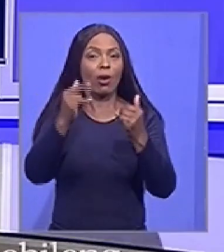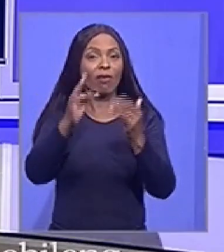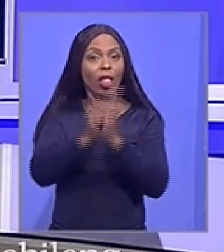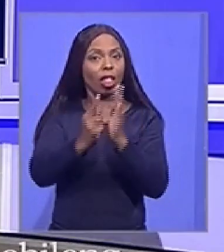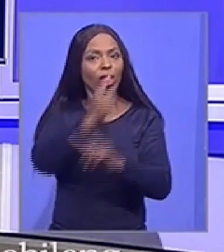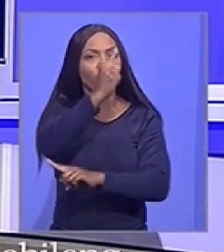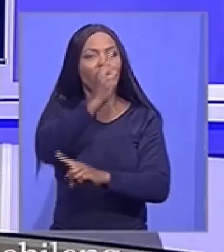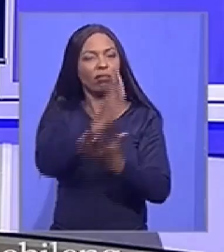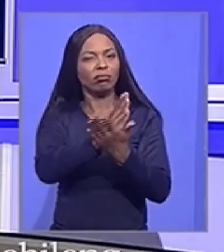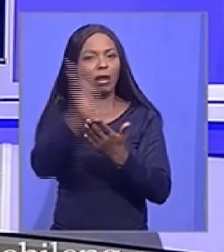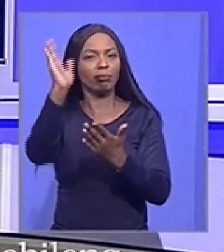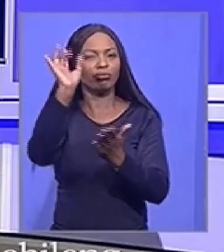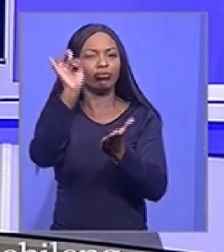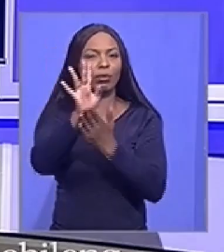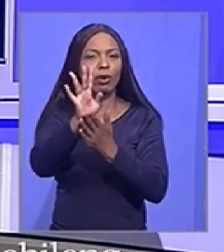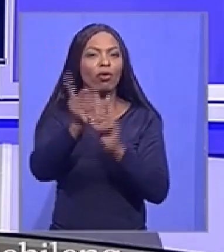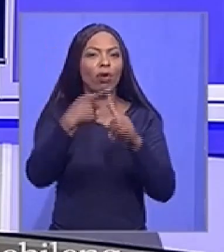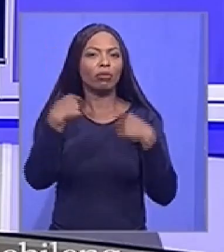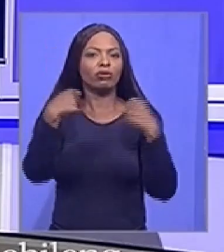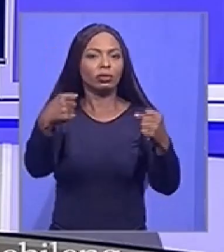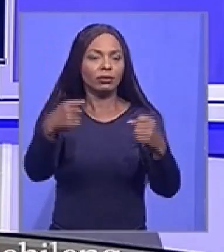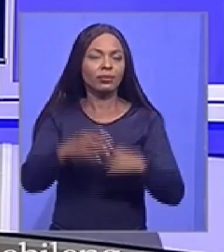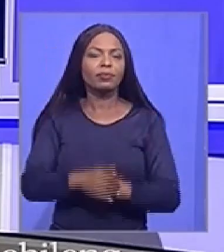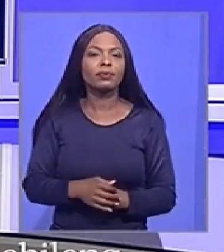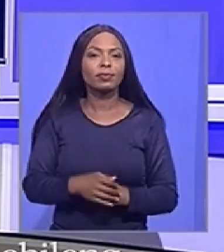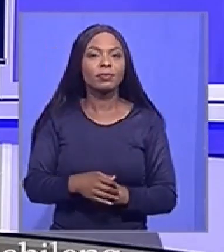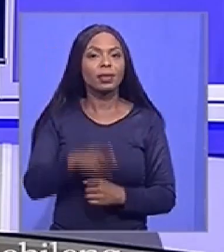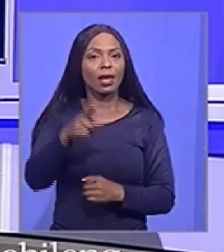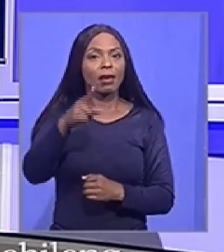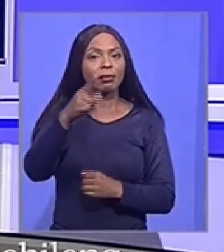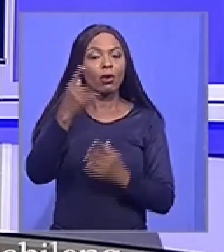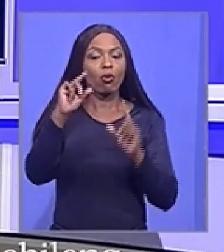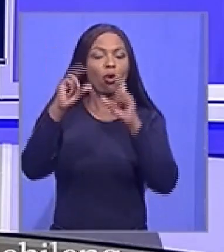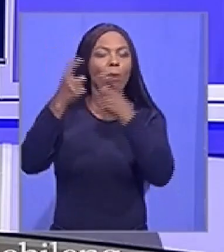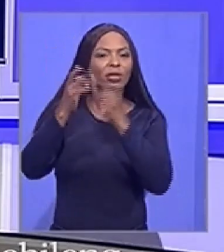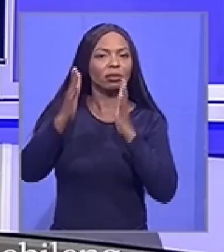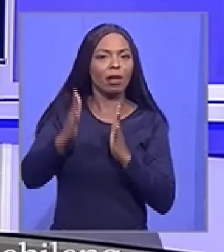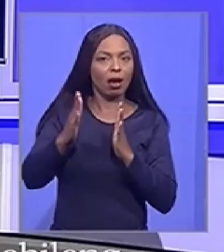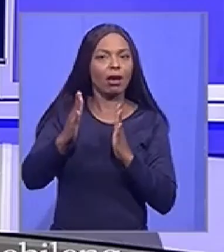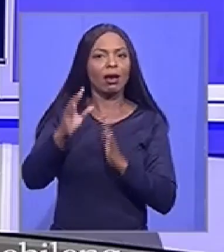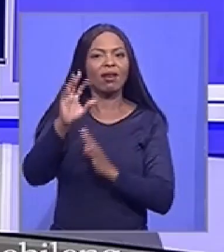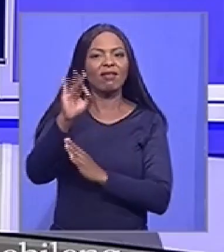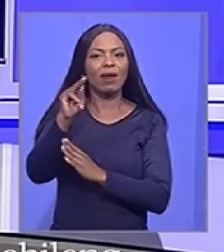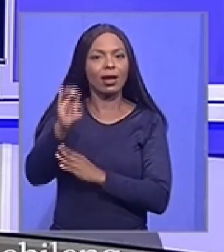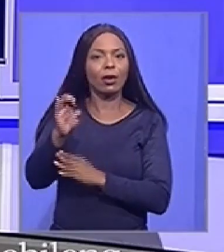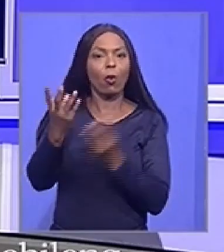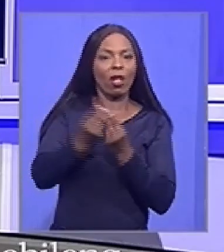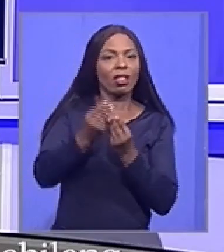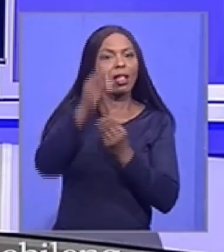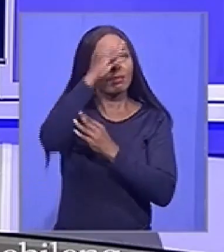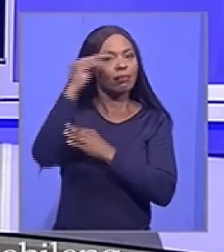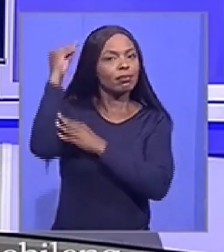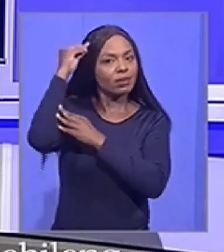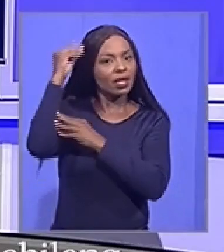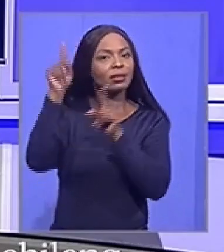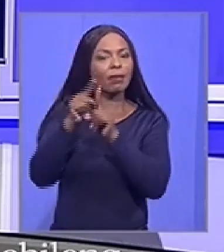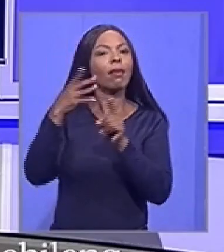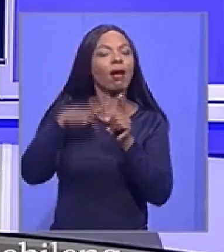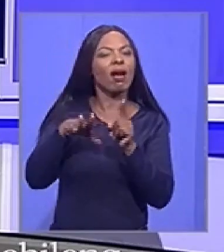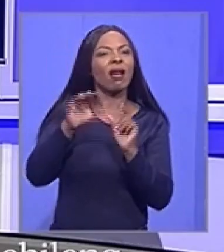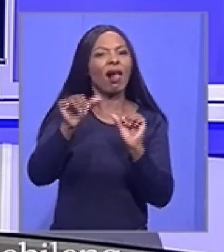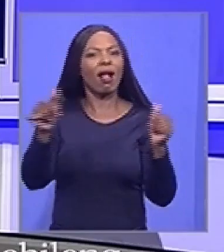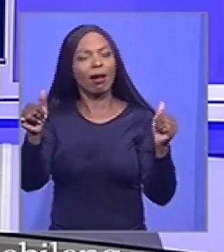mo ditseleng. Cele o ne a patilwe ke mokomišenara wa mapodisi bosetšhaba Fani Masemola le ditheo tse dingwe tsa tiragatso ya